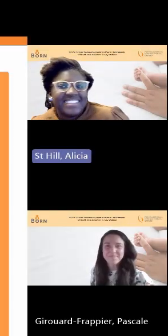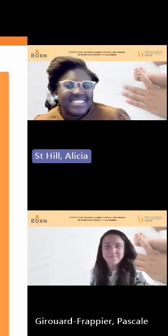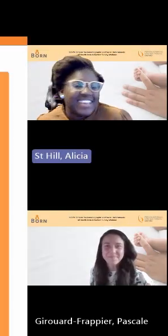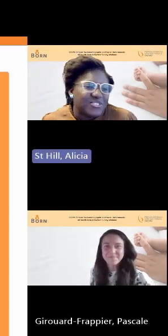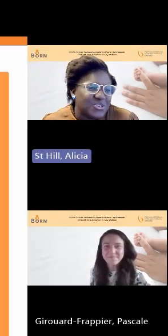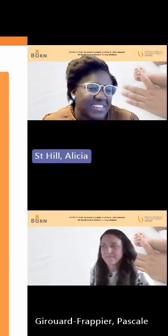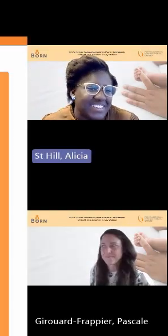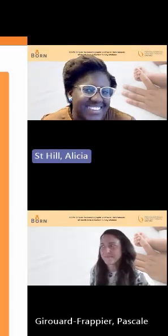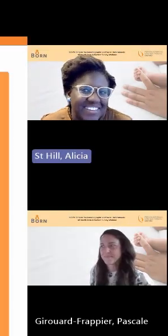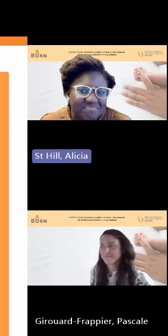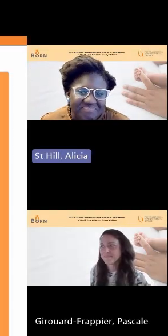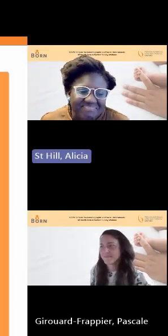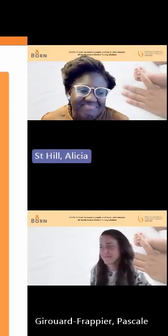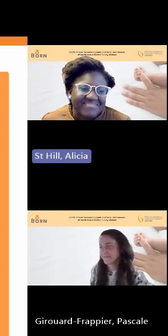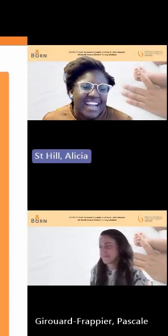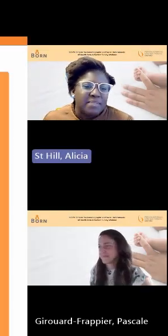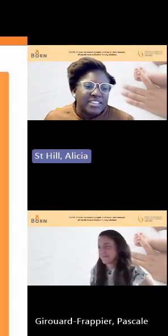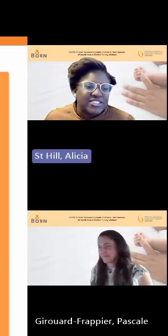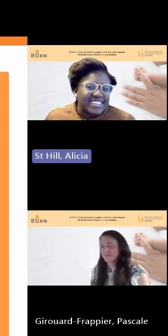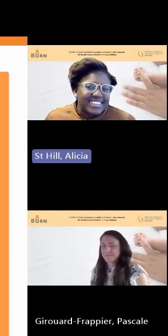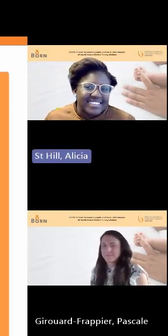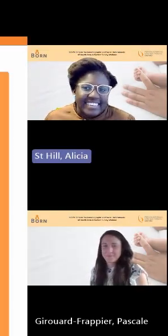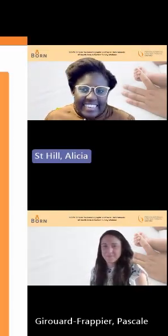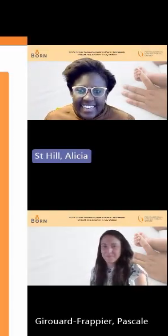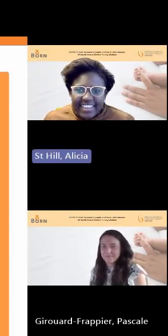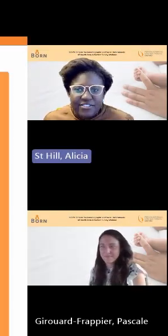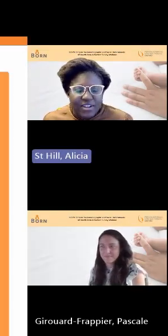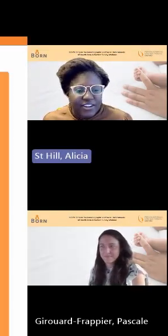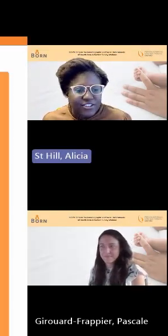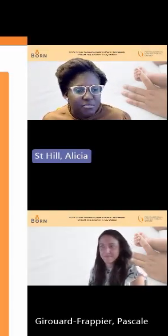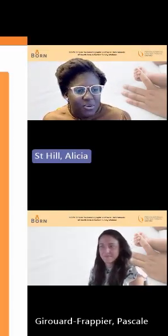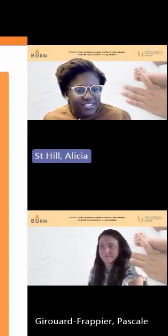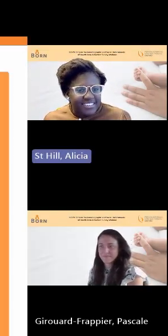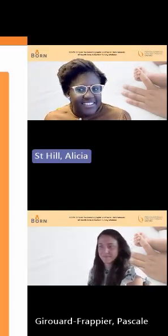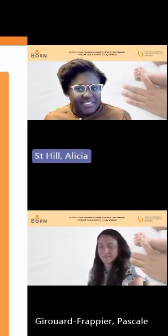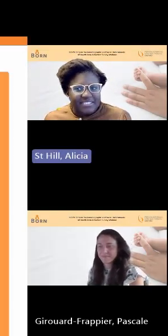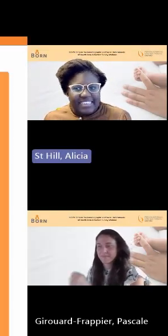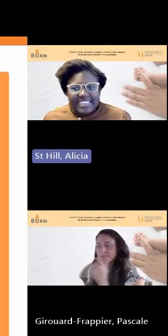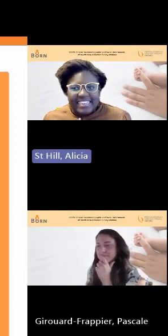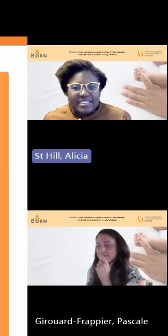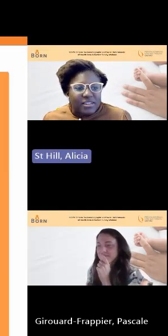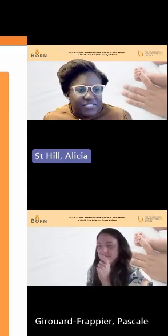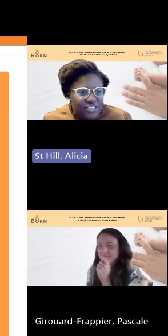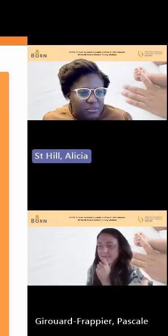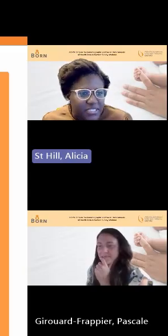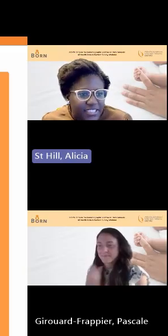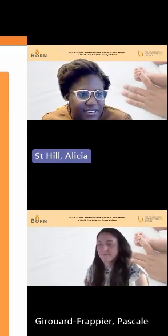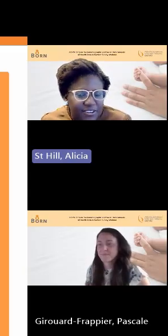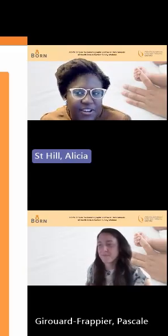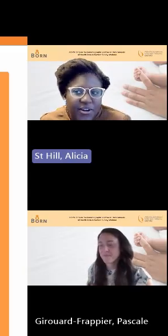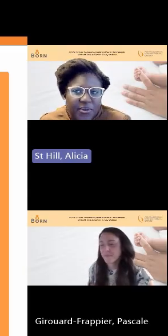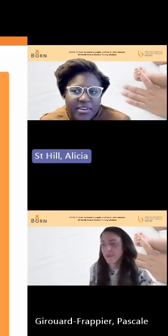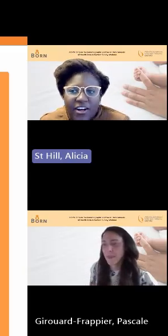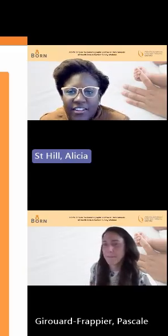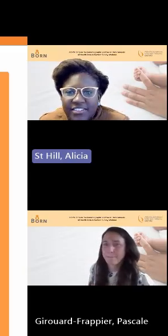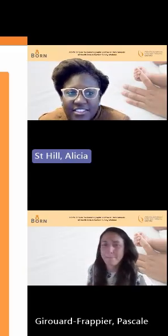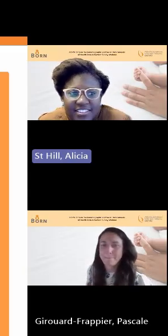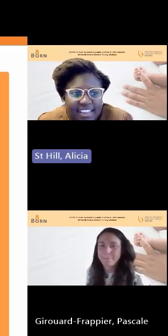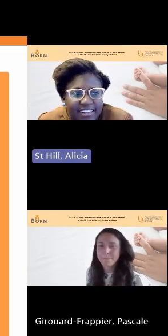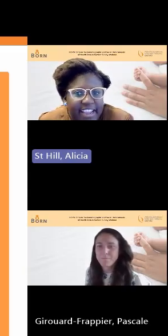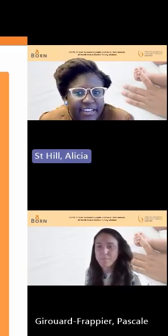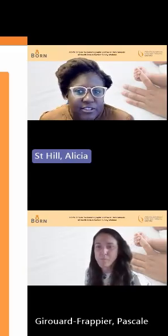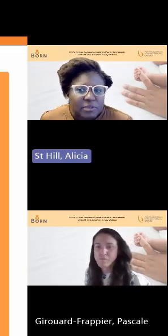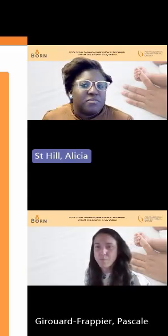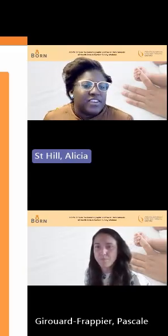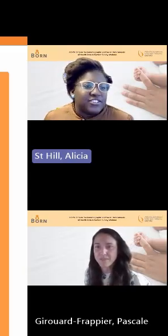Hello, everyone, and thank you for joining us today. I'm Alicia Singh, Executive Director at Born Ontario, and it's a privilege to be here with all of